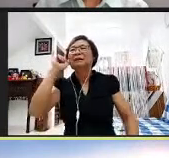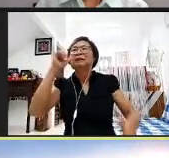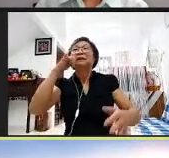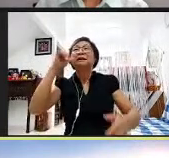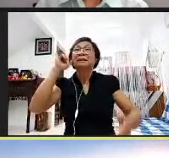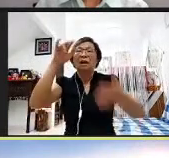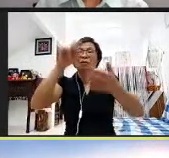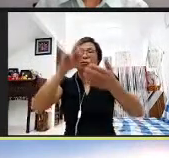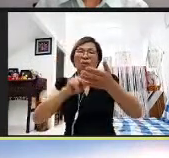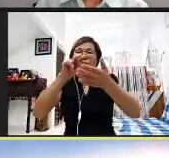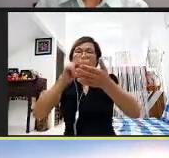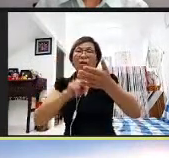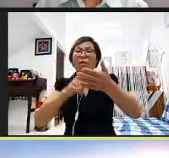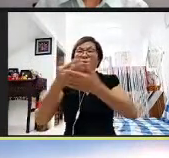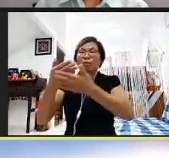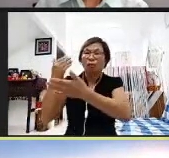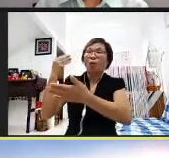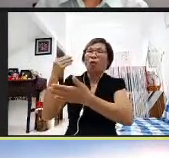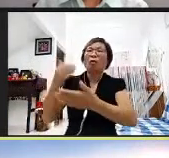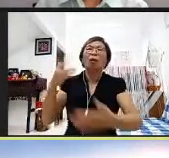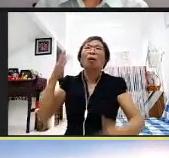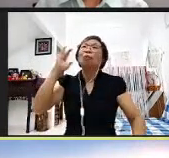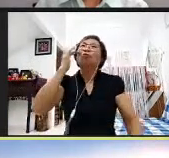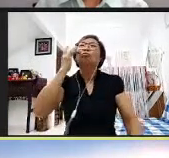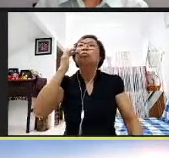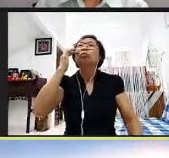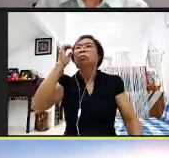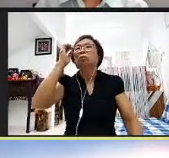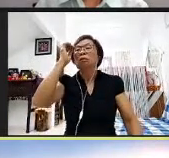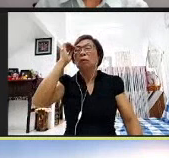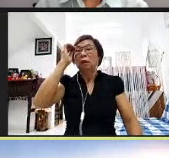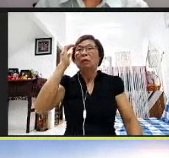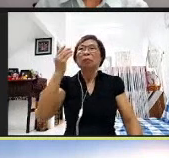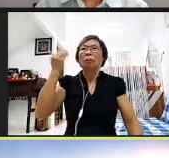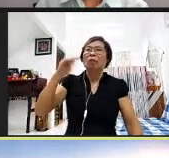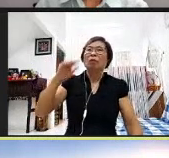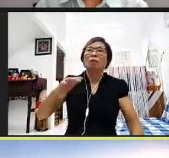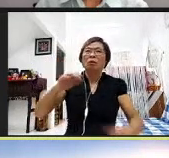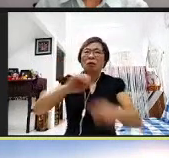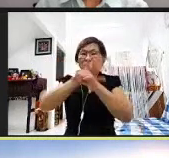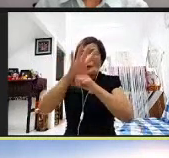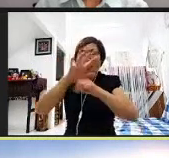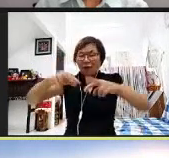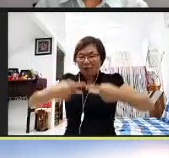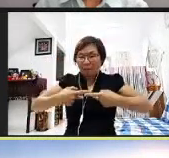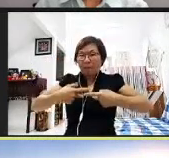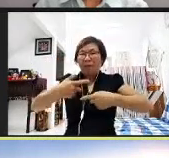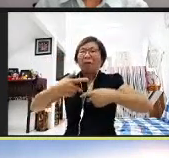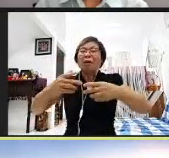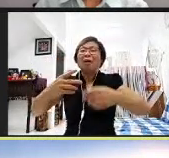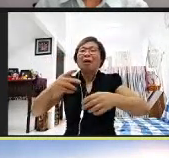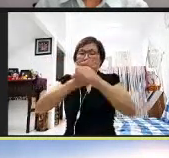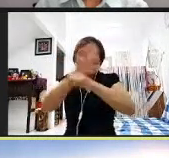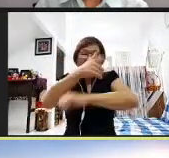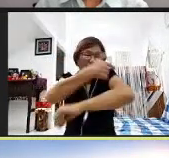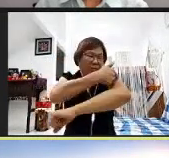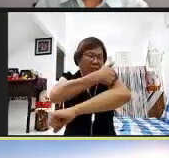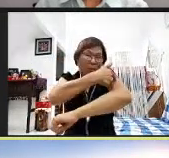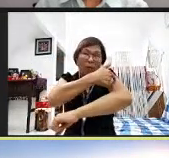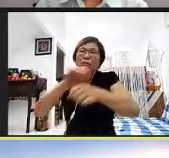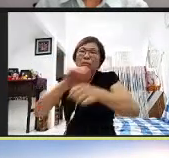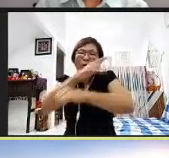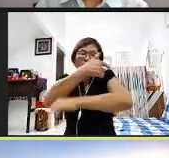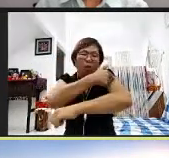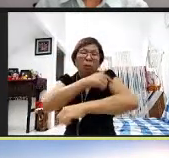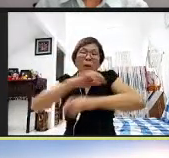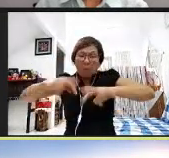some, before this, we are not very sure whether once you get COVID vaccinations, once you get COVID infection